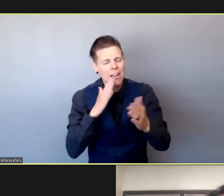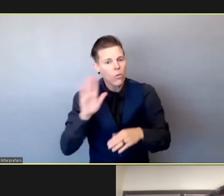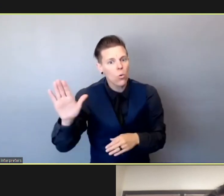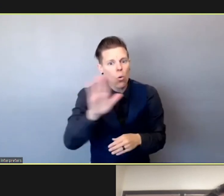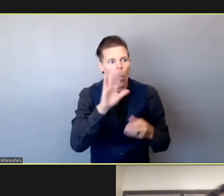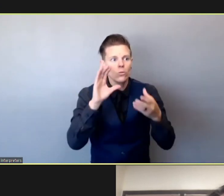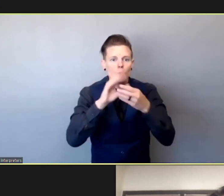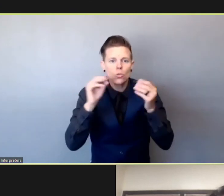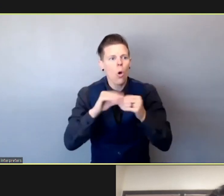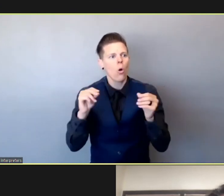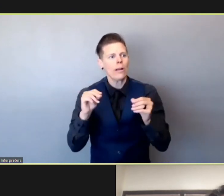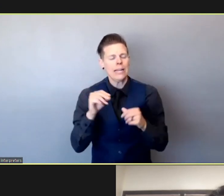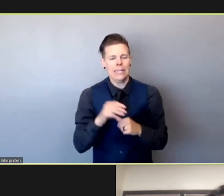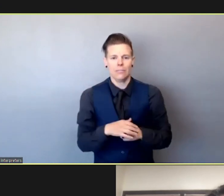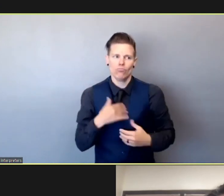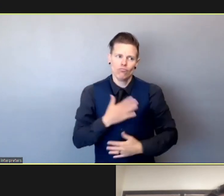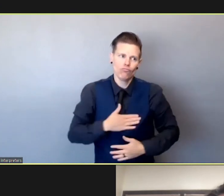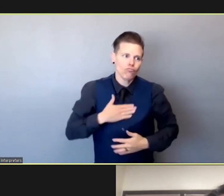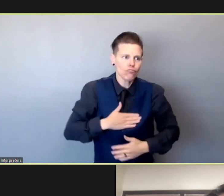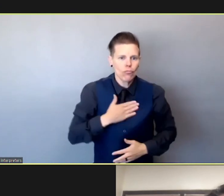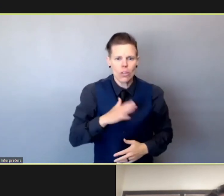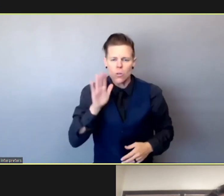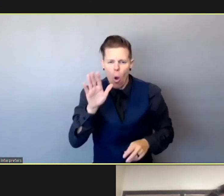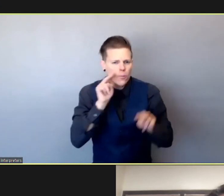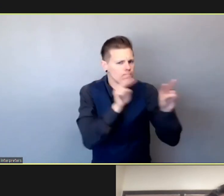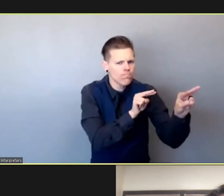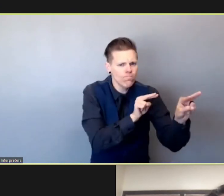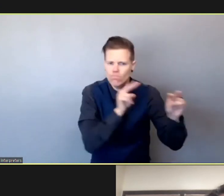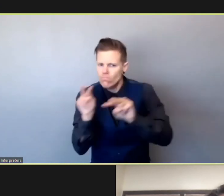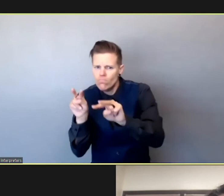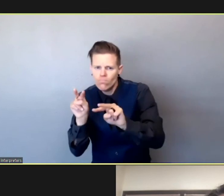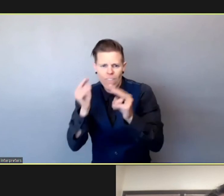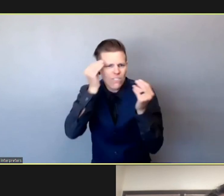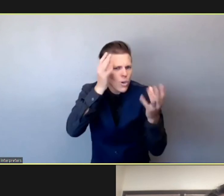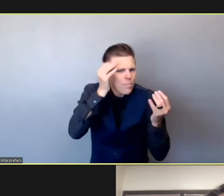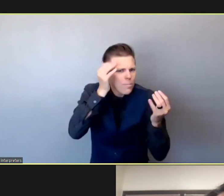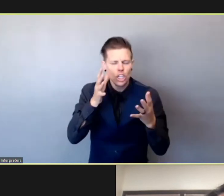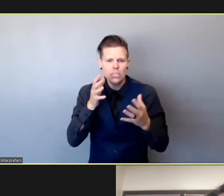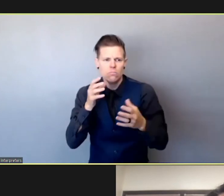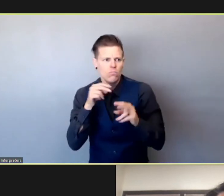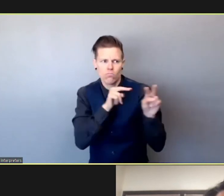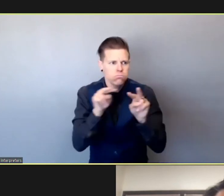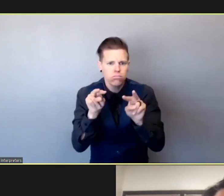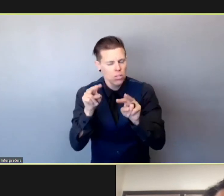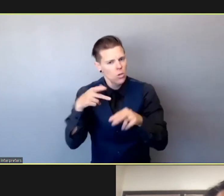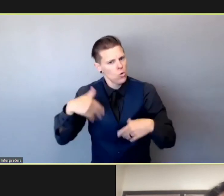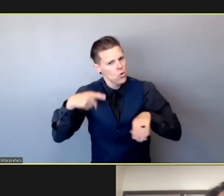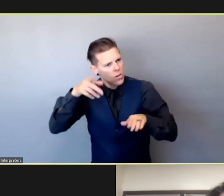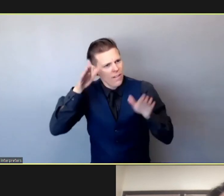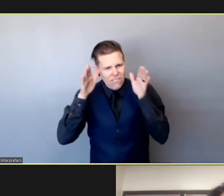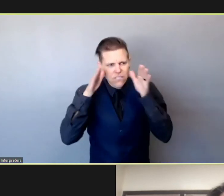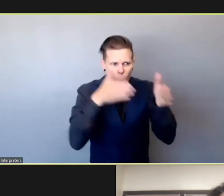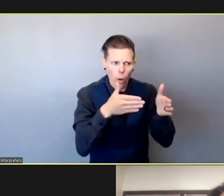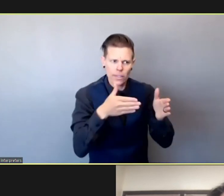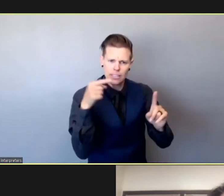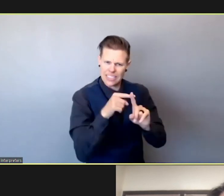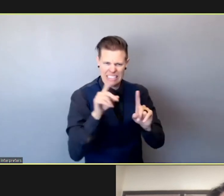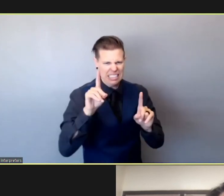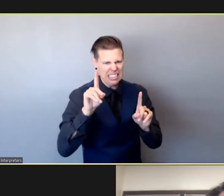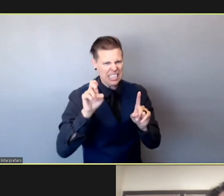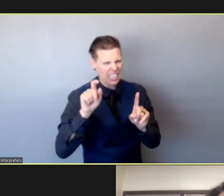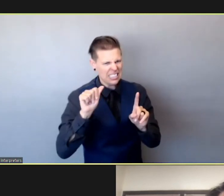Appreciate the tracking of the cases. Appreciate the focus on the Delta virus and its infectivity.